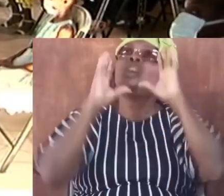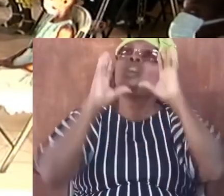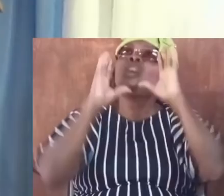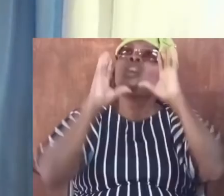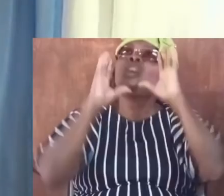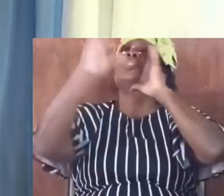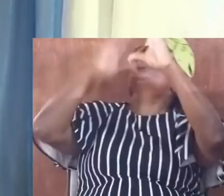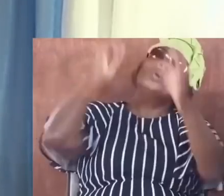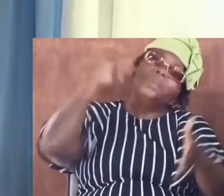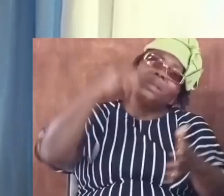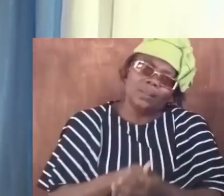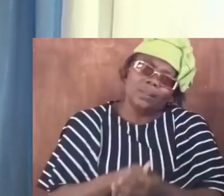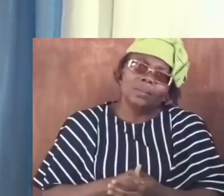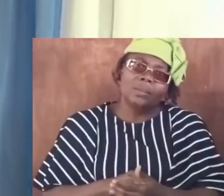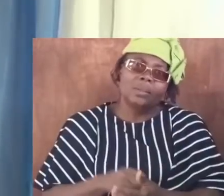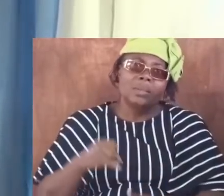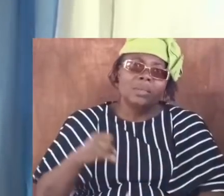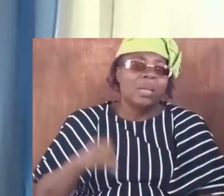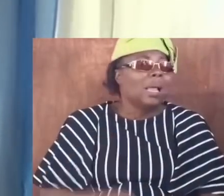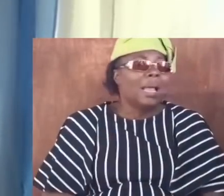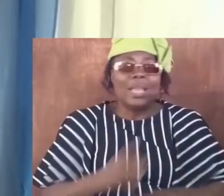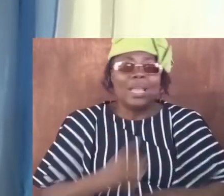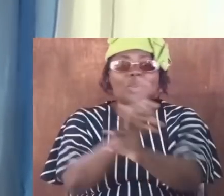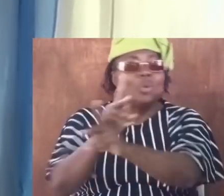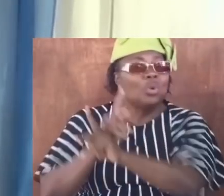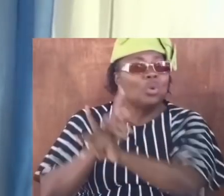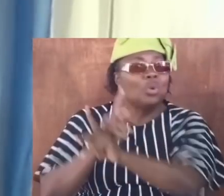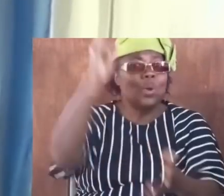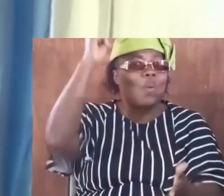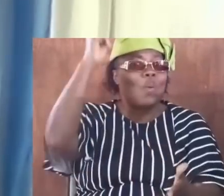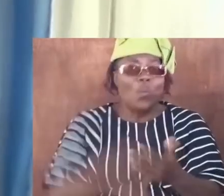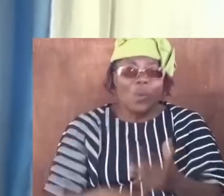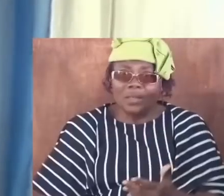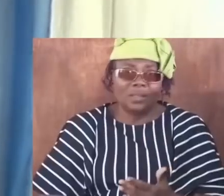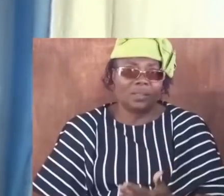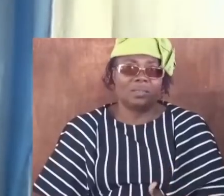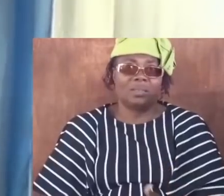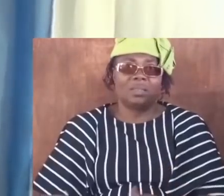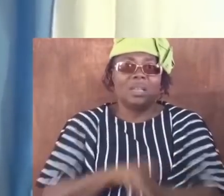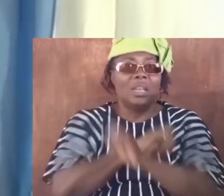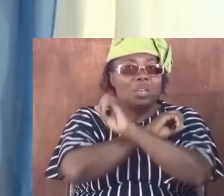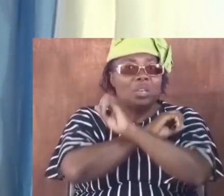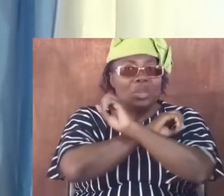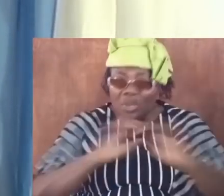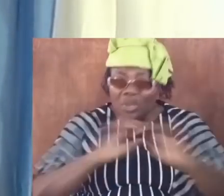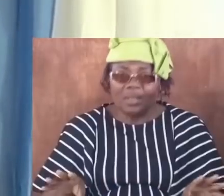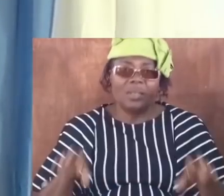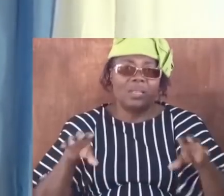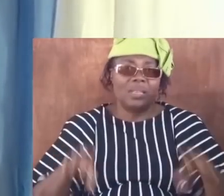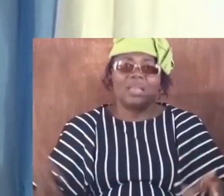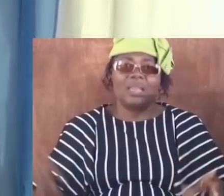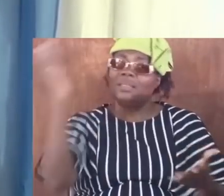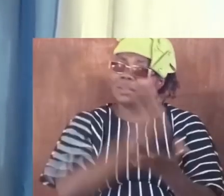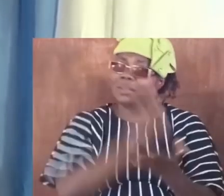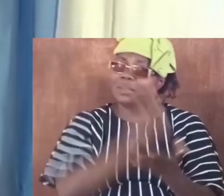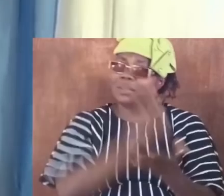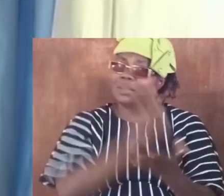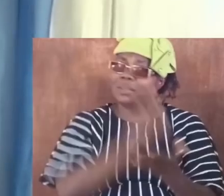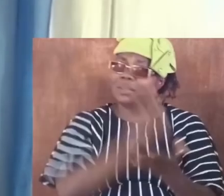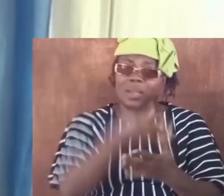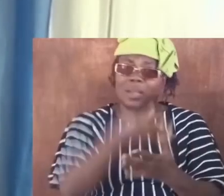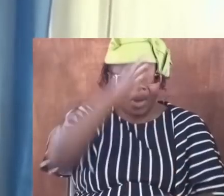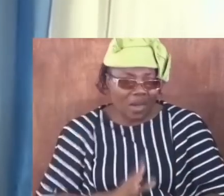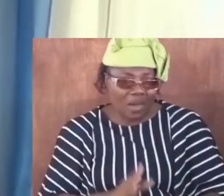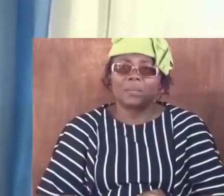don't care what under the sun the challenge will be, we can scale it